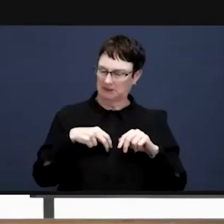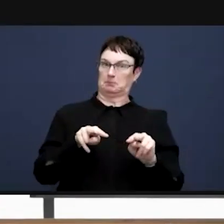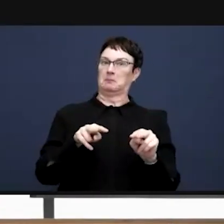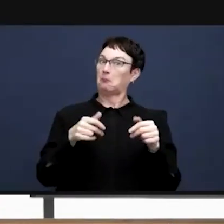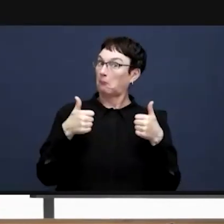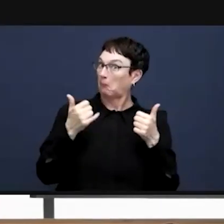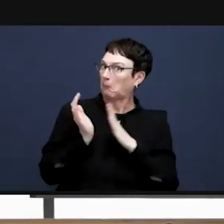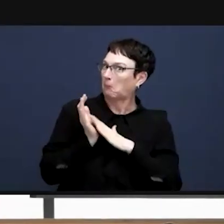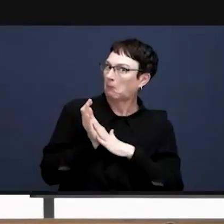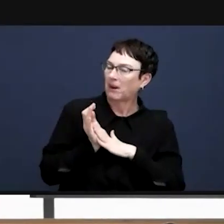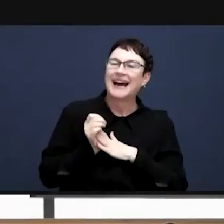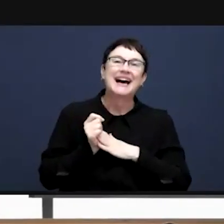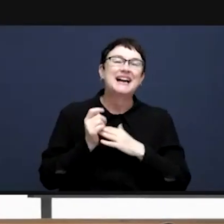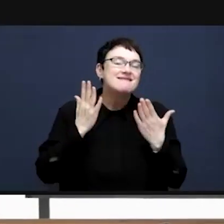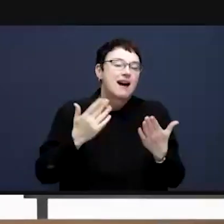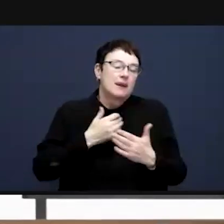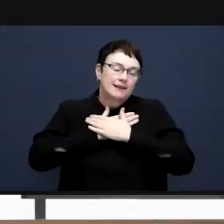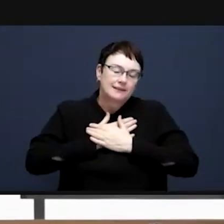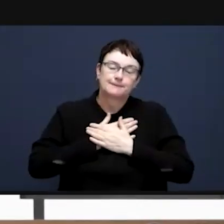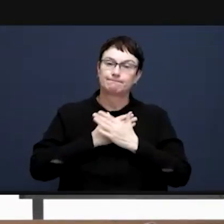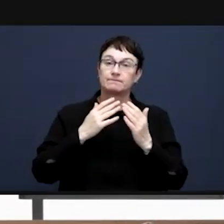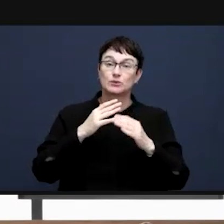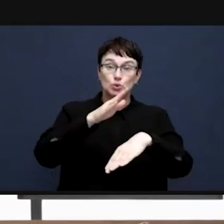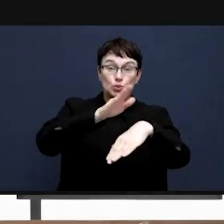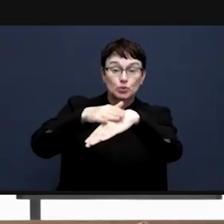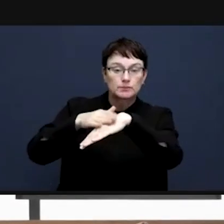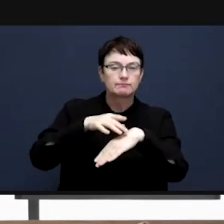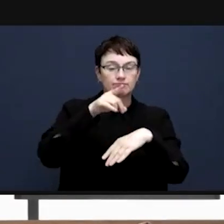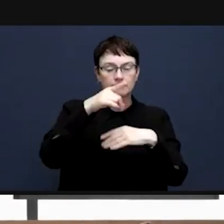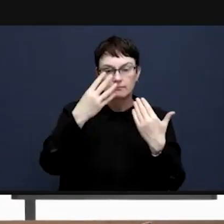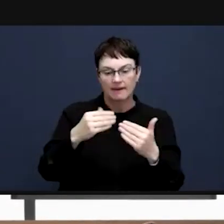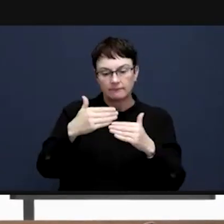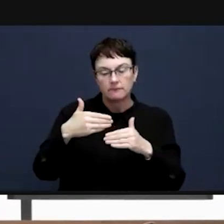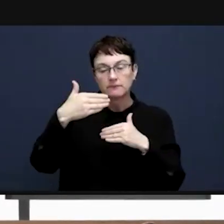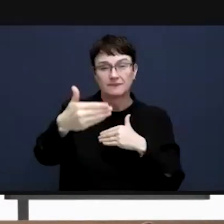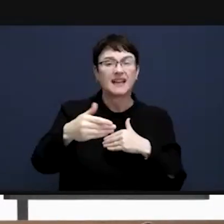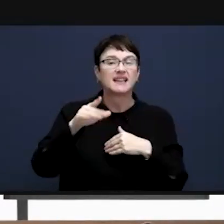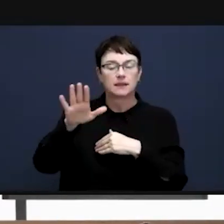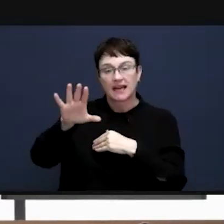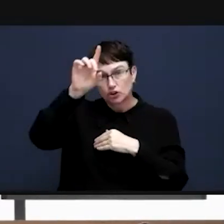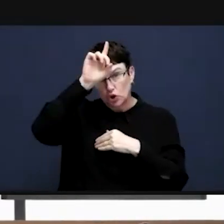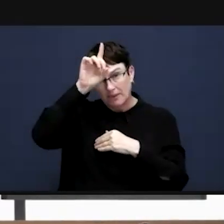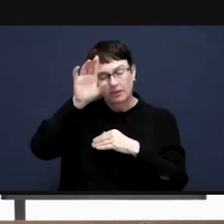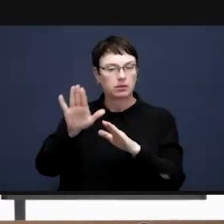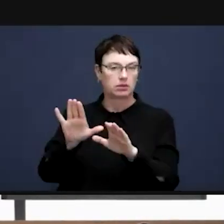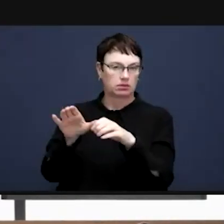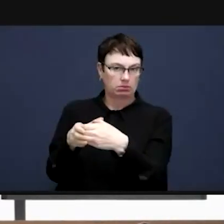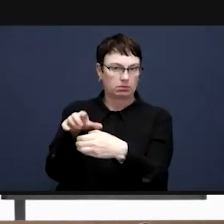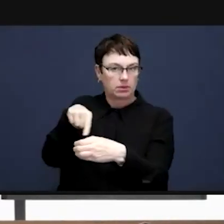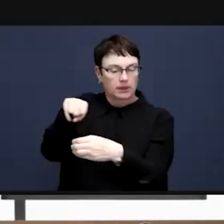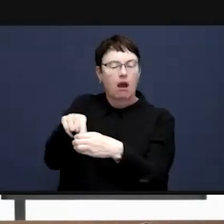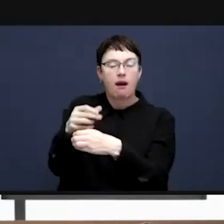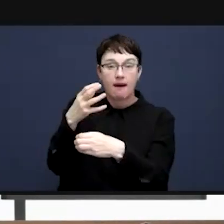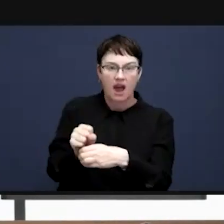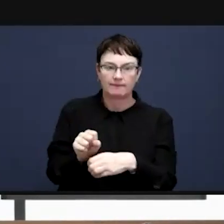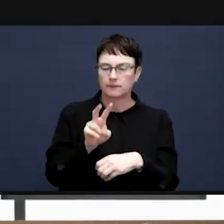recommend you to look into some upcoming events. From the German-speaking chapter, DACH chapter, we have on the 26th of September,